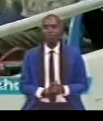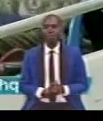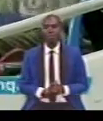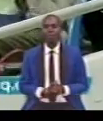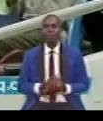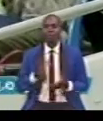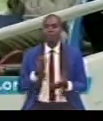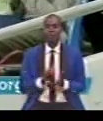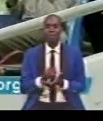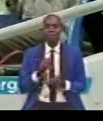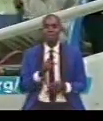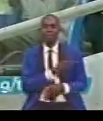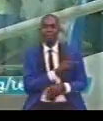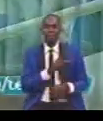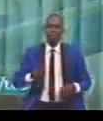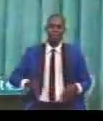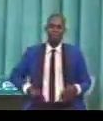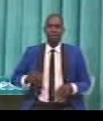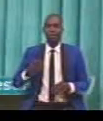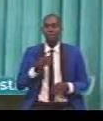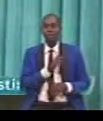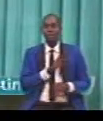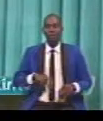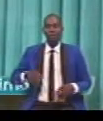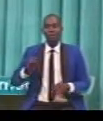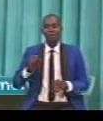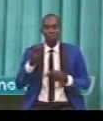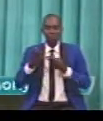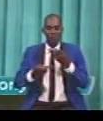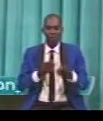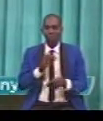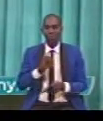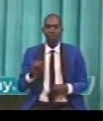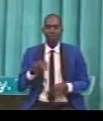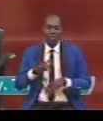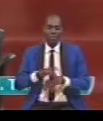Kings visiting an earthly king. Put your hands together for the Lord.